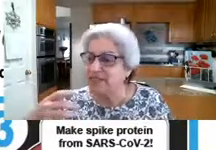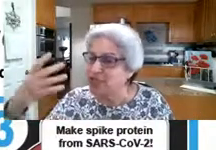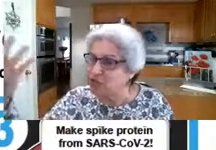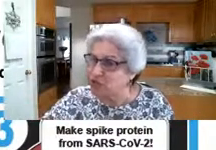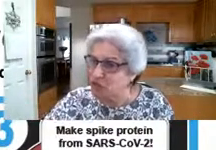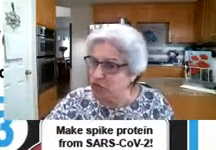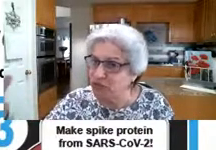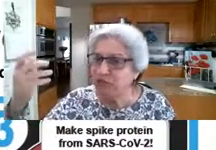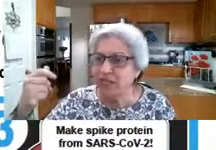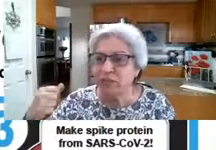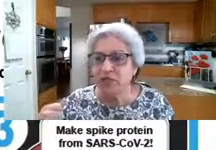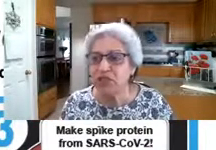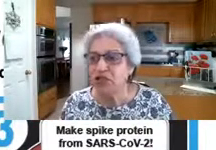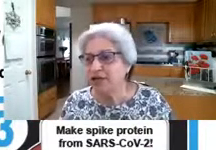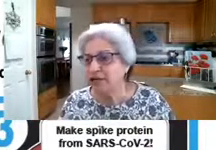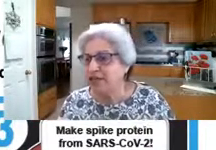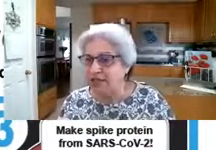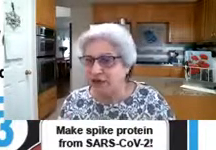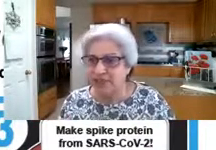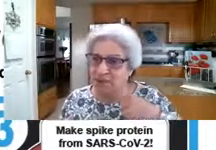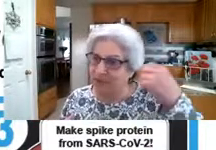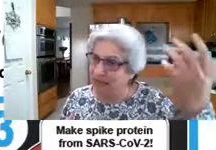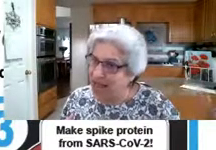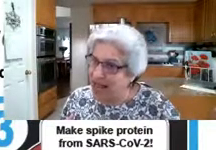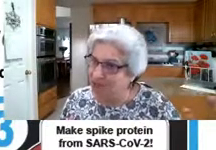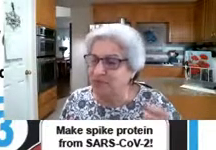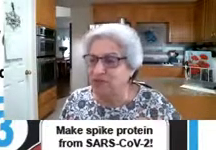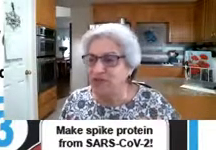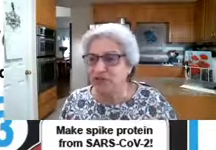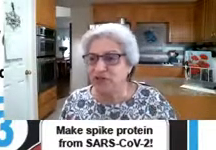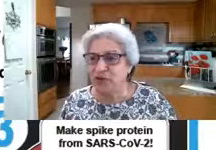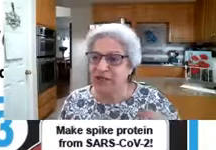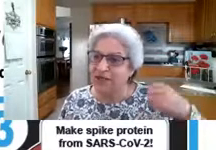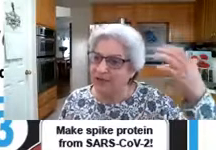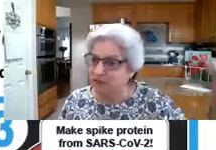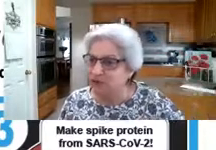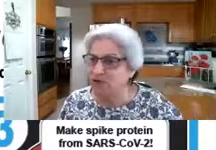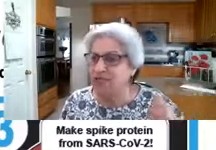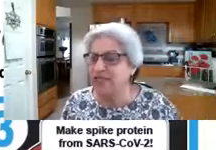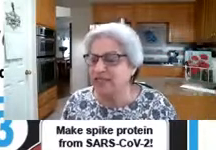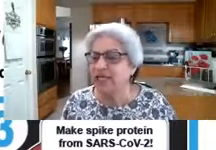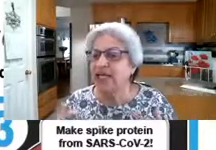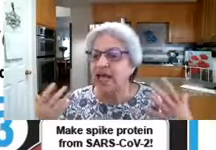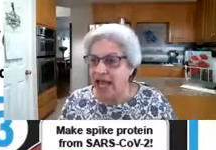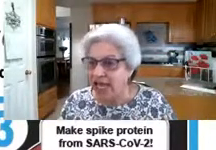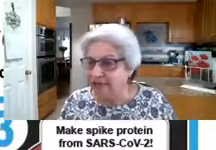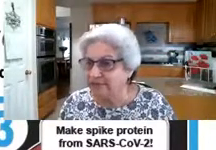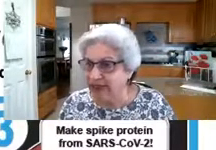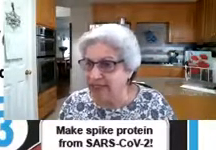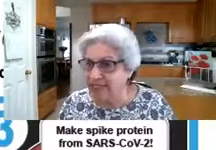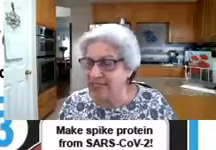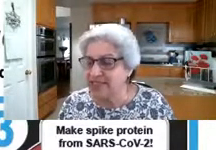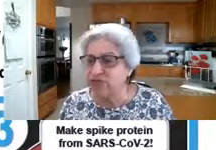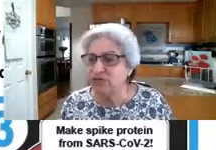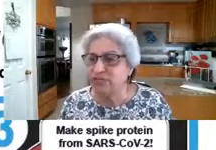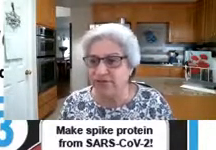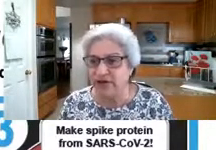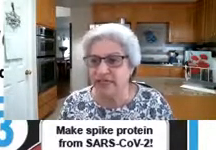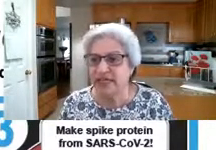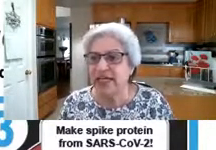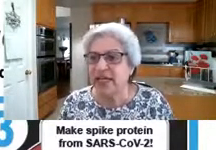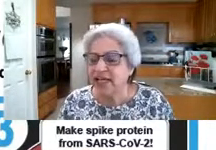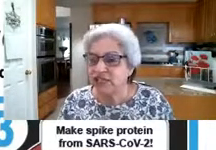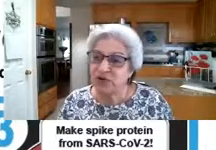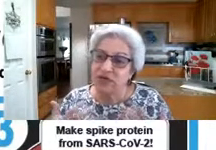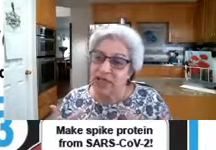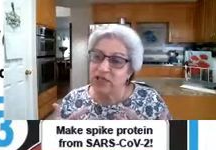some things that you store at room temperature. There are some things that have to be refrigerated or frozen, and vaccines are no